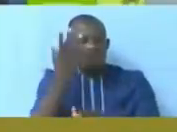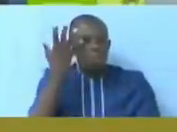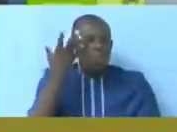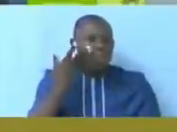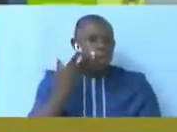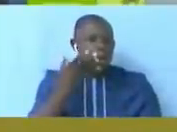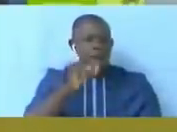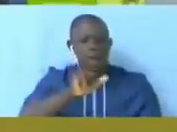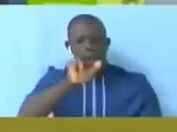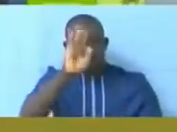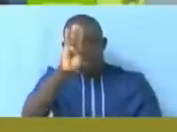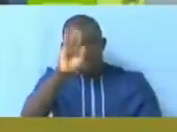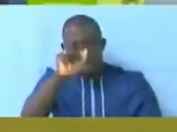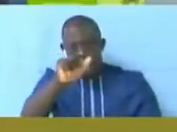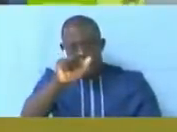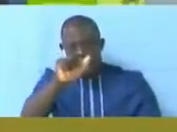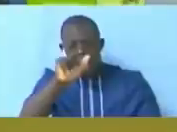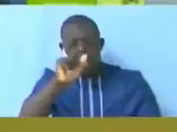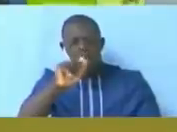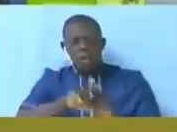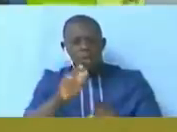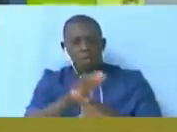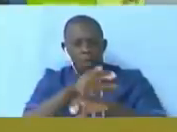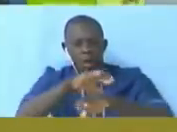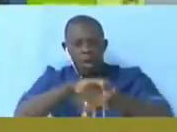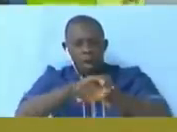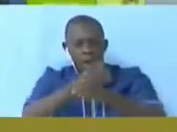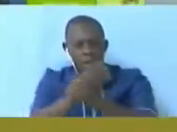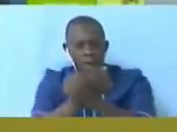not opt for any other lawyer but